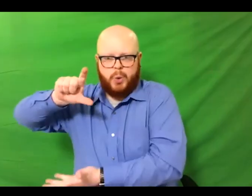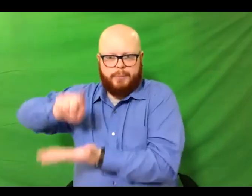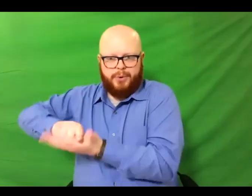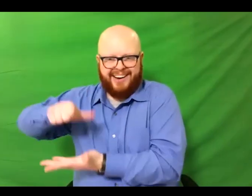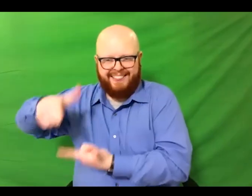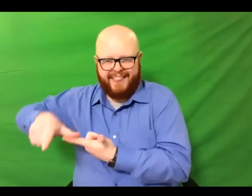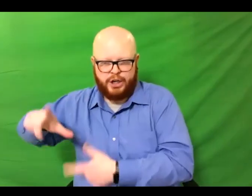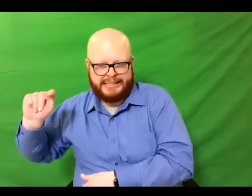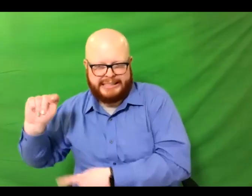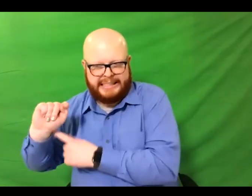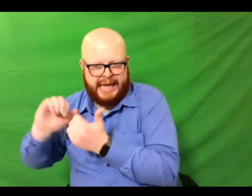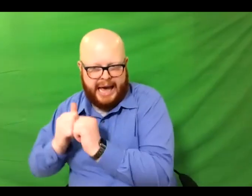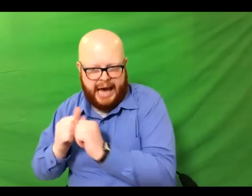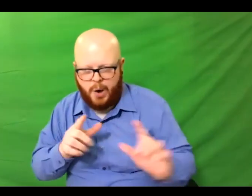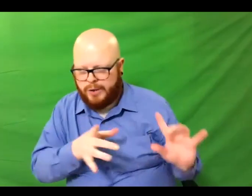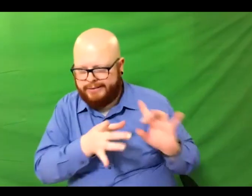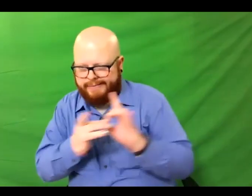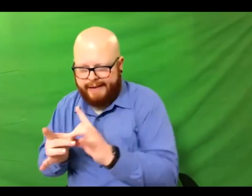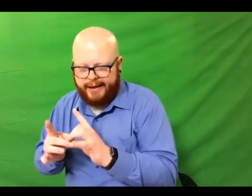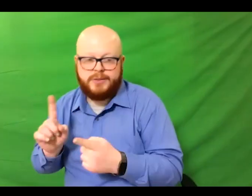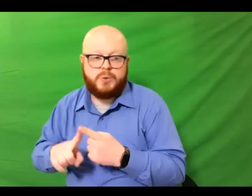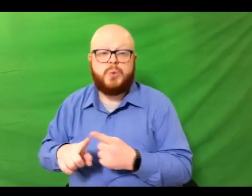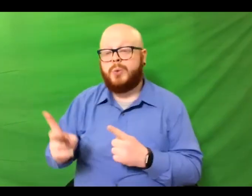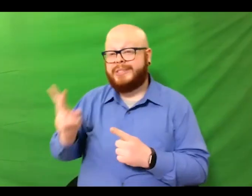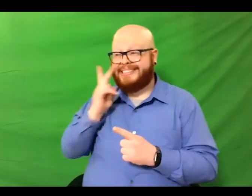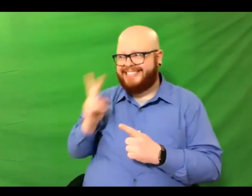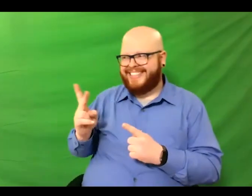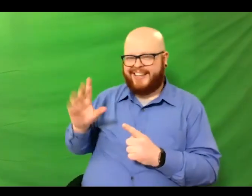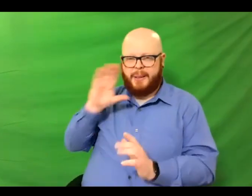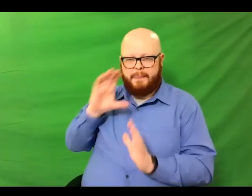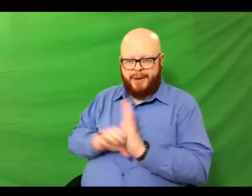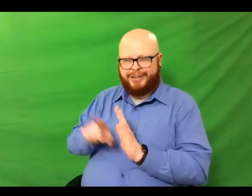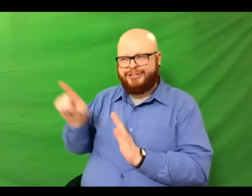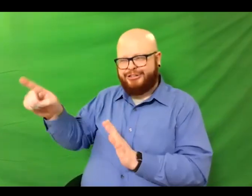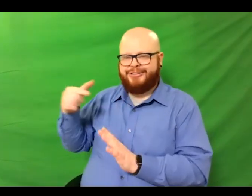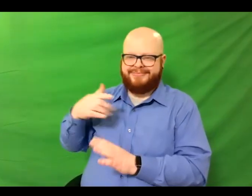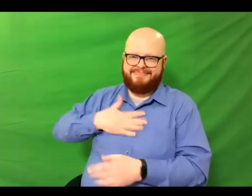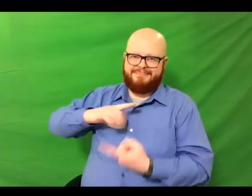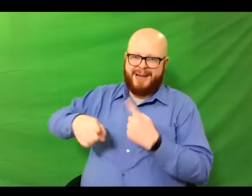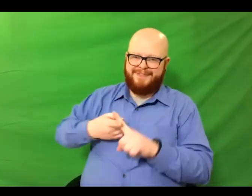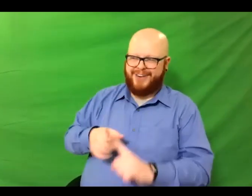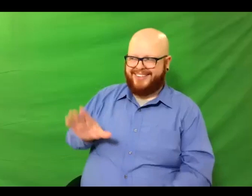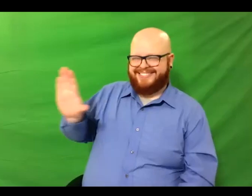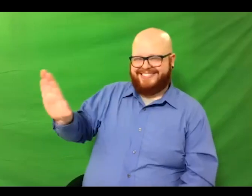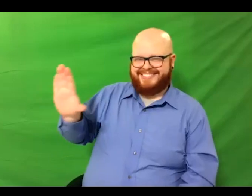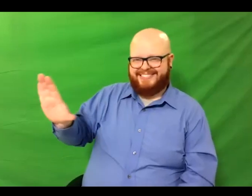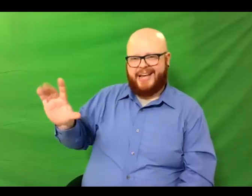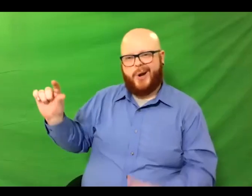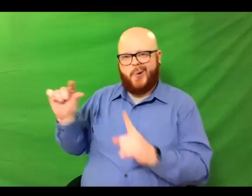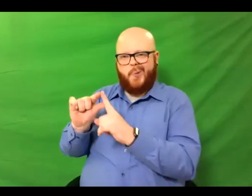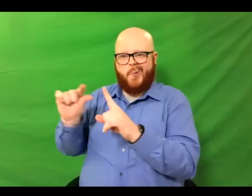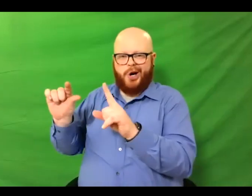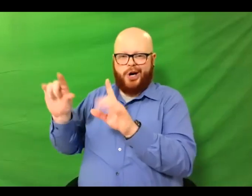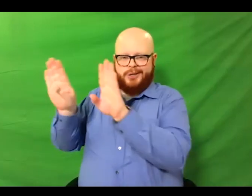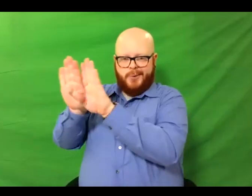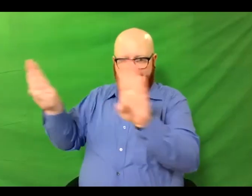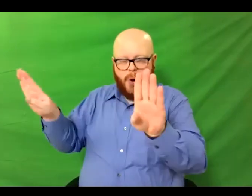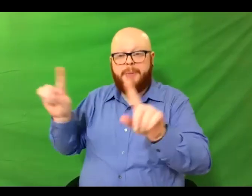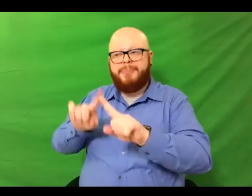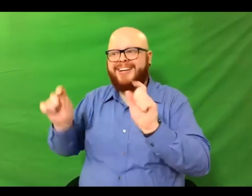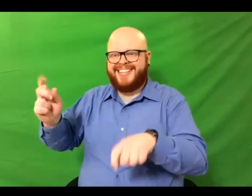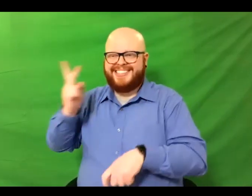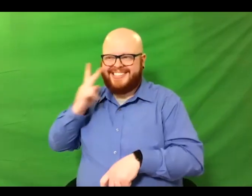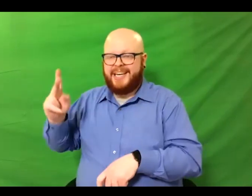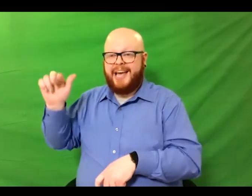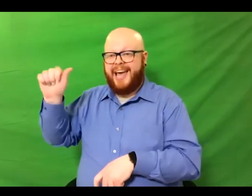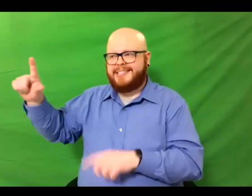card games. On the right, you'll see a classroom photo that I borrowed from a friend. And you'll see ASL movement, and graphing, and